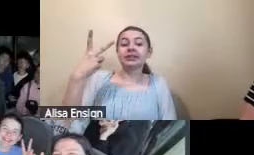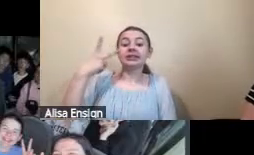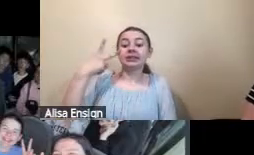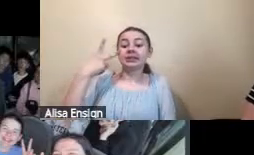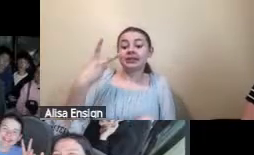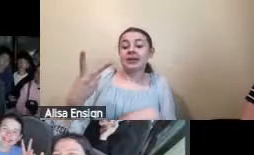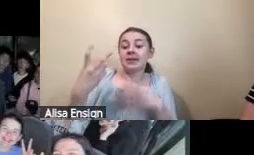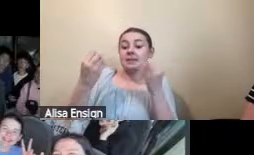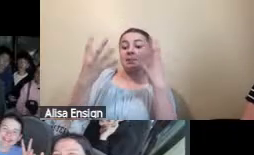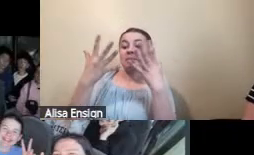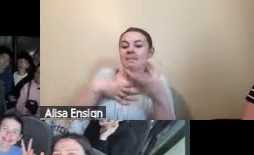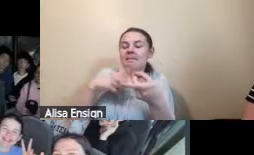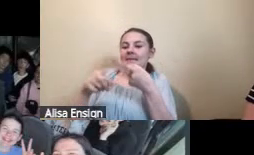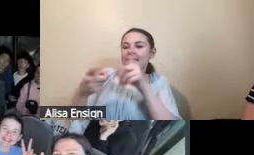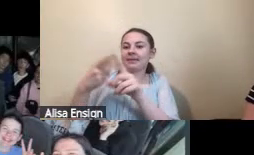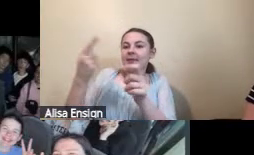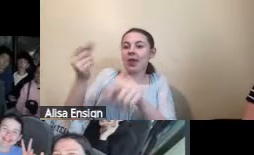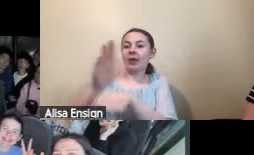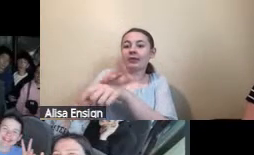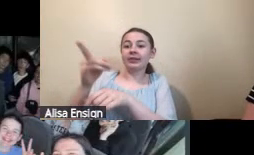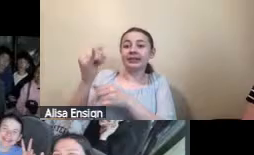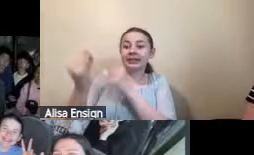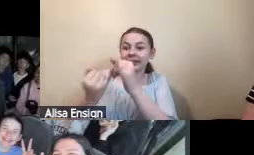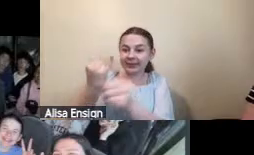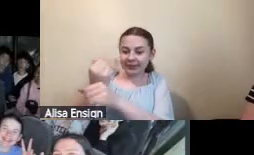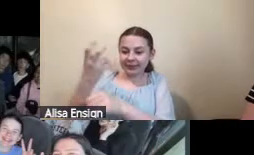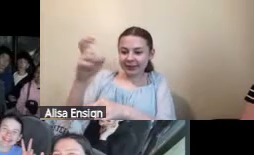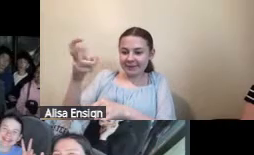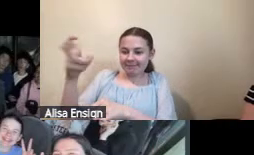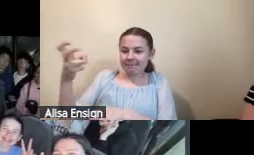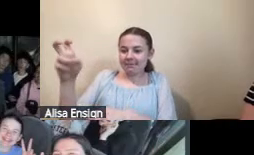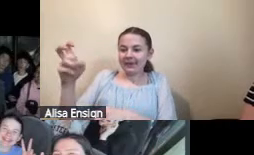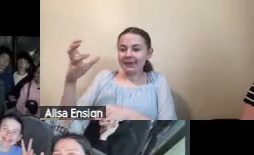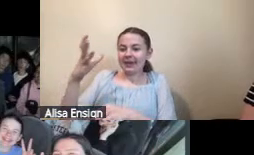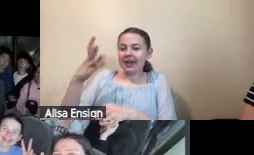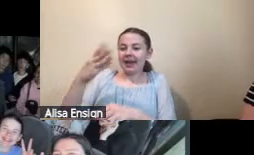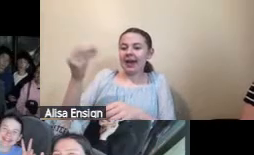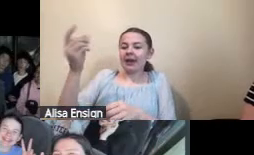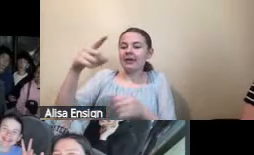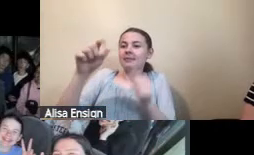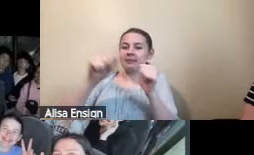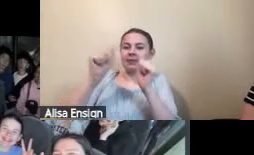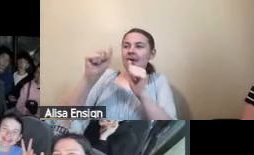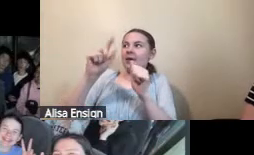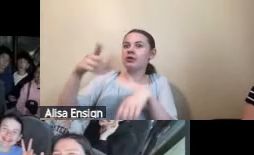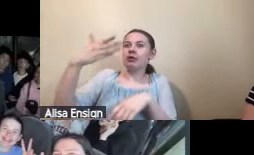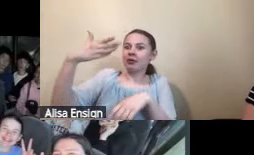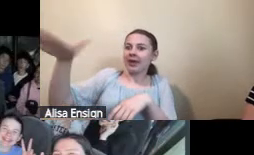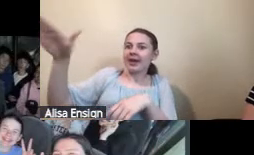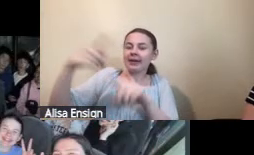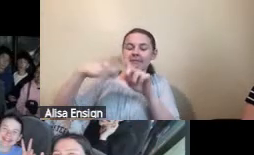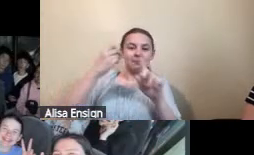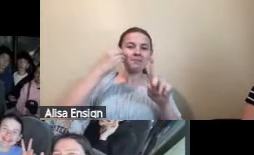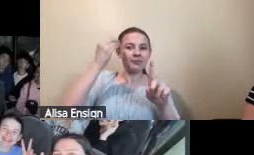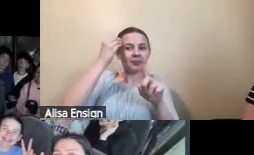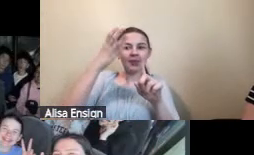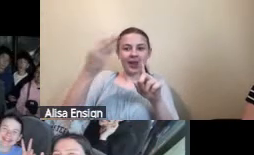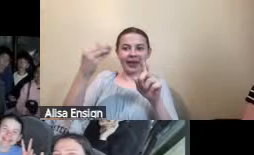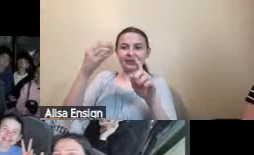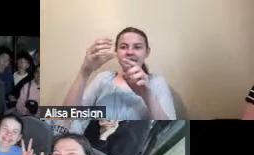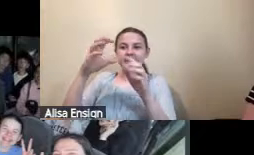immigrants. And to be able to see so many of my friends on that from the international trip and be able